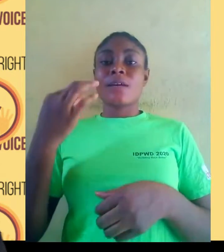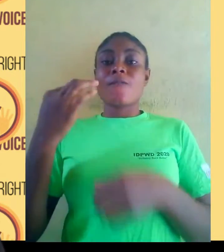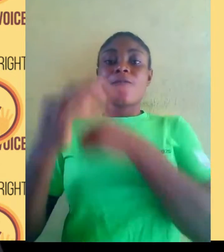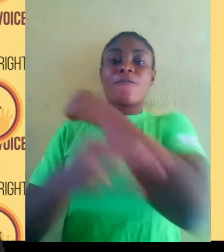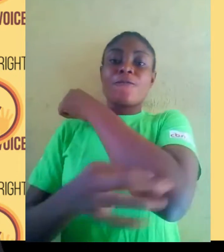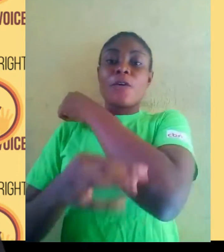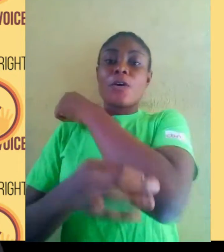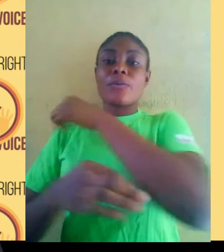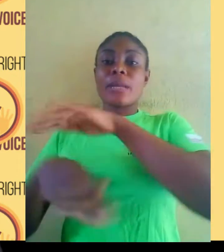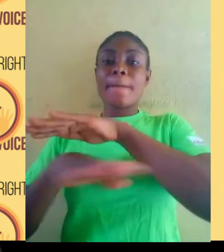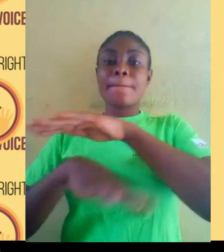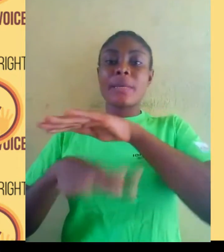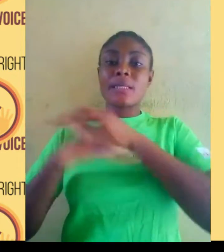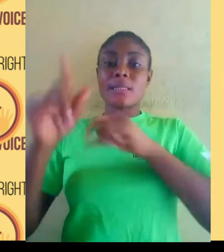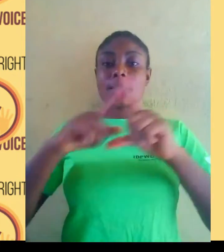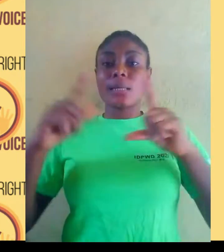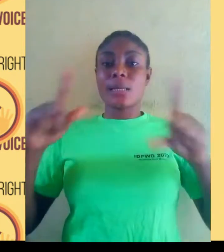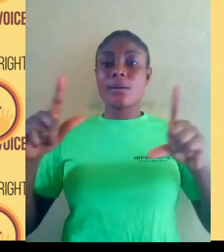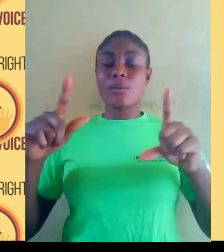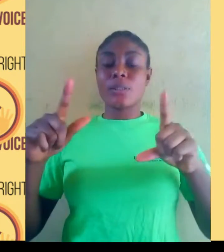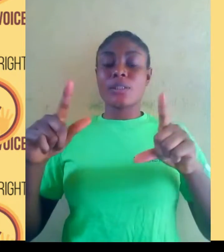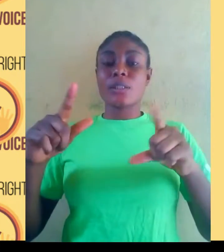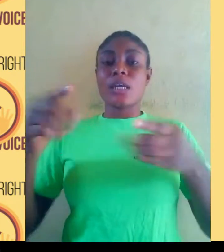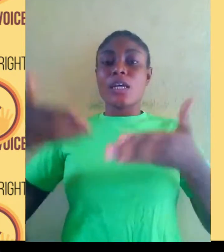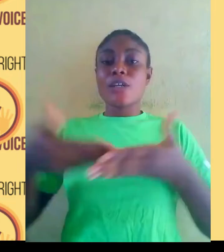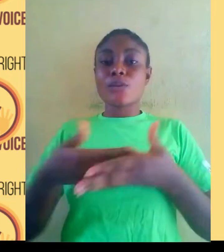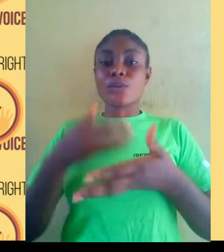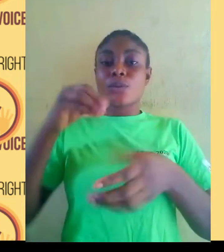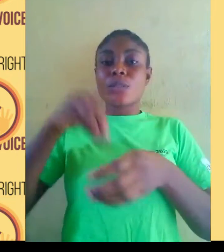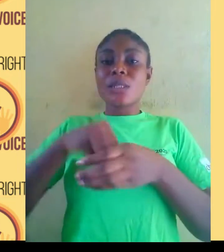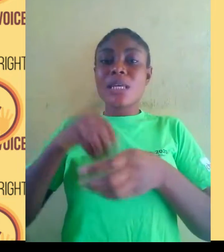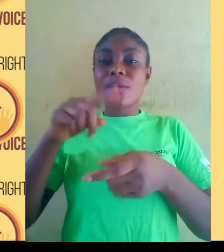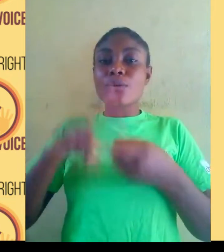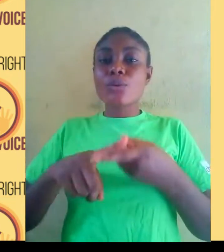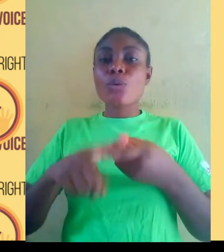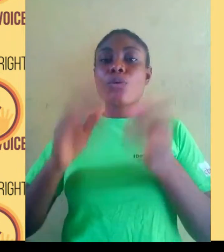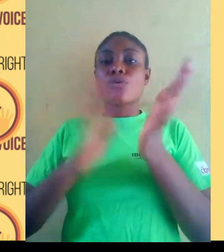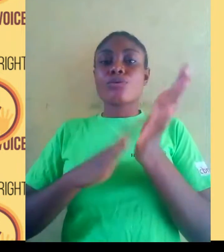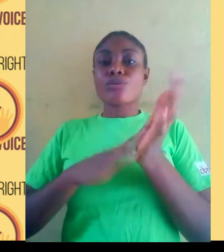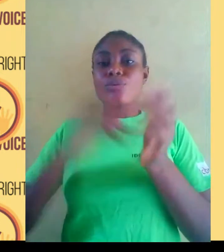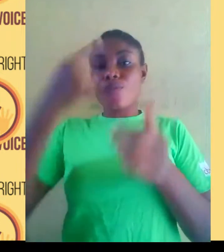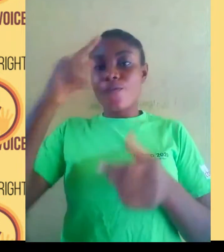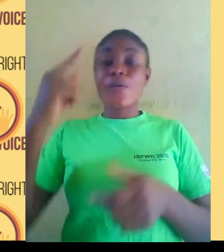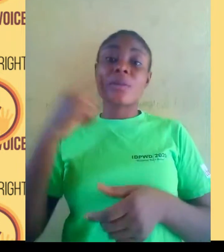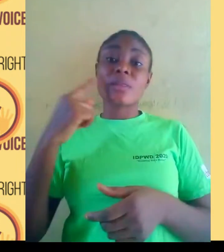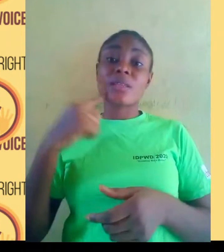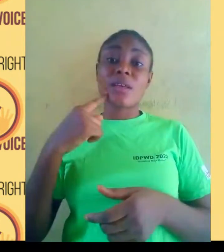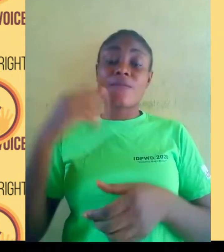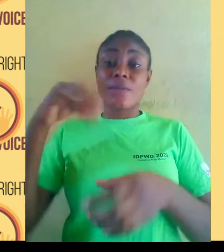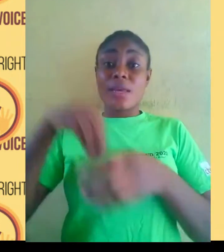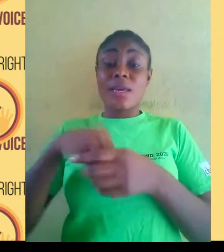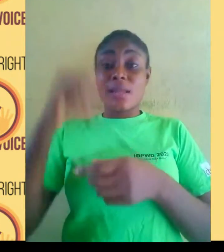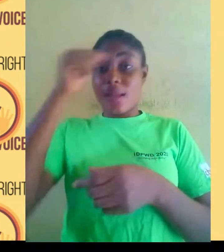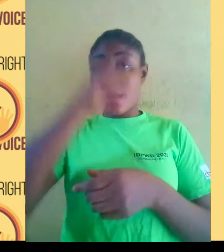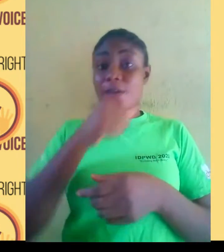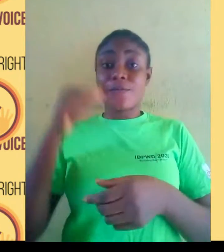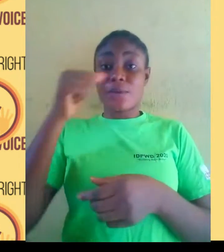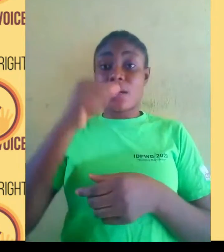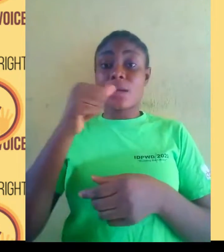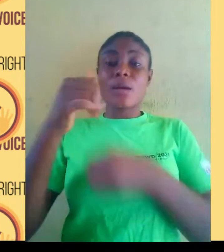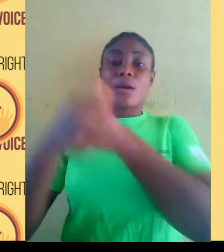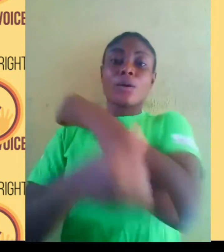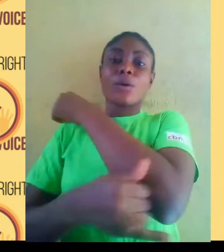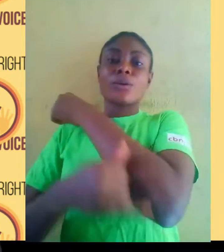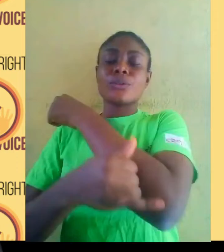the foreign-based sign language that deaf education introduced into schools for the deaf in various African